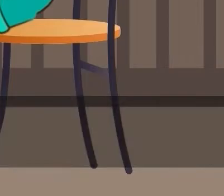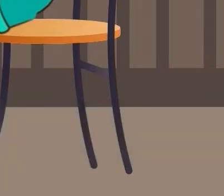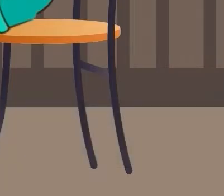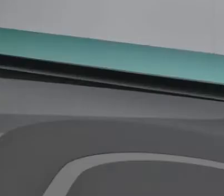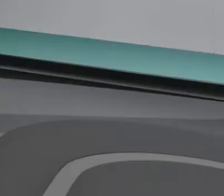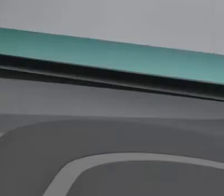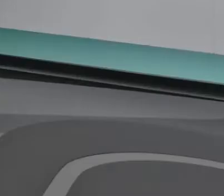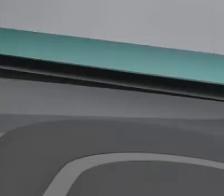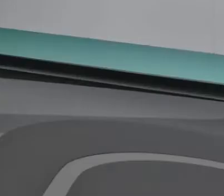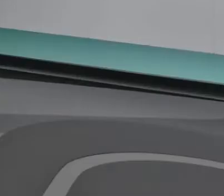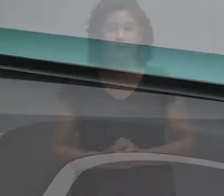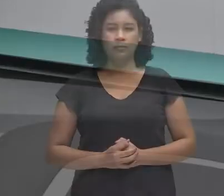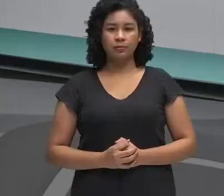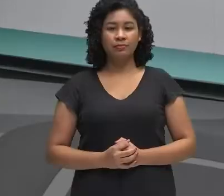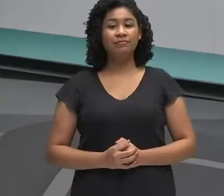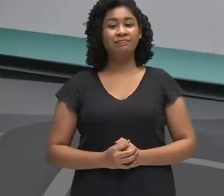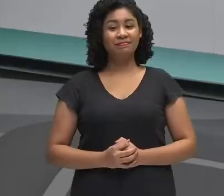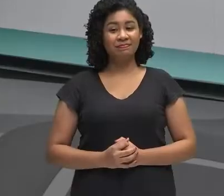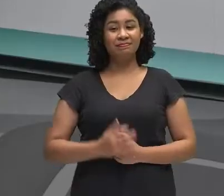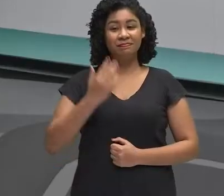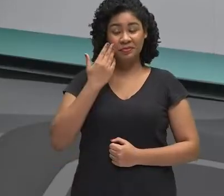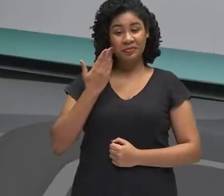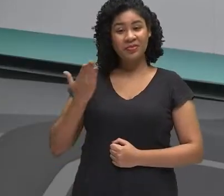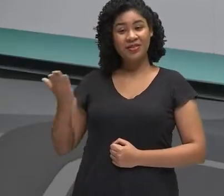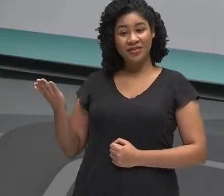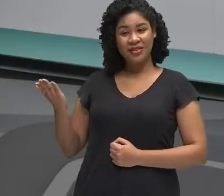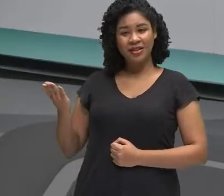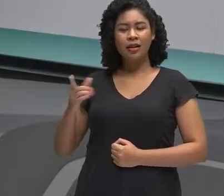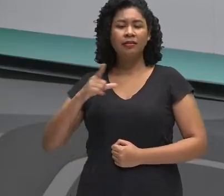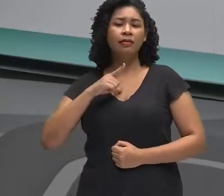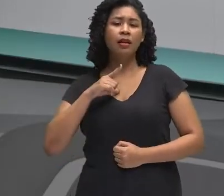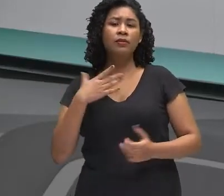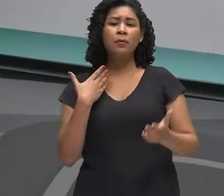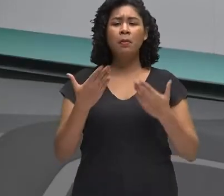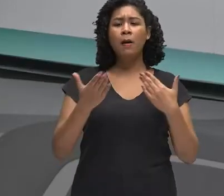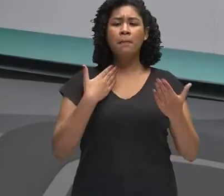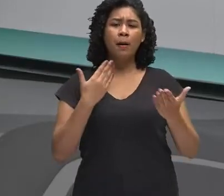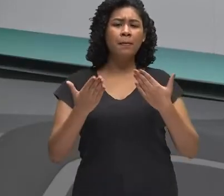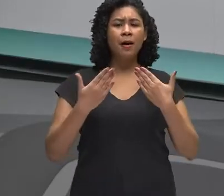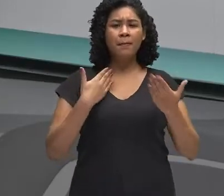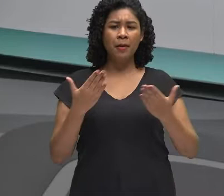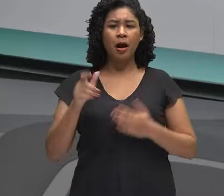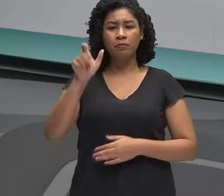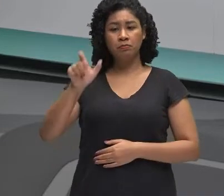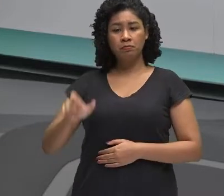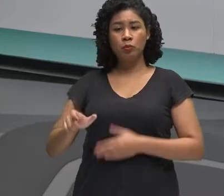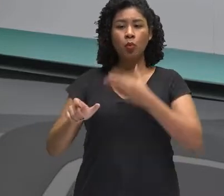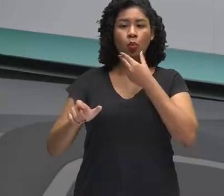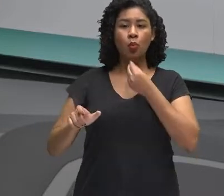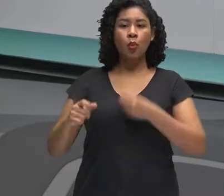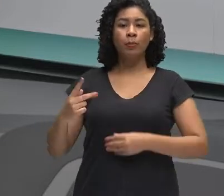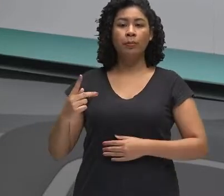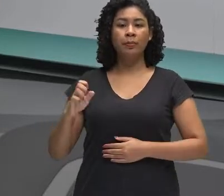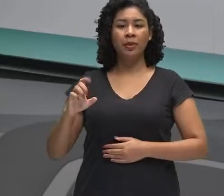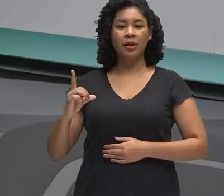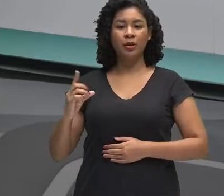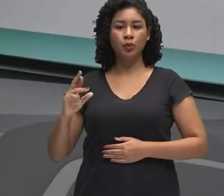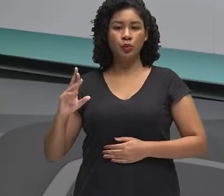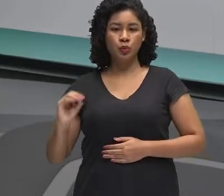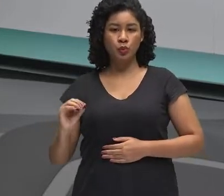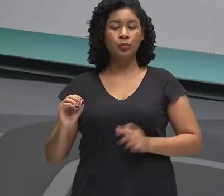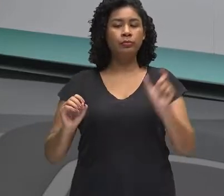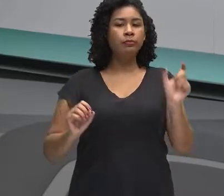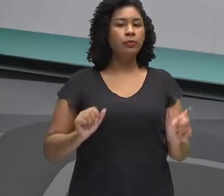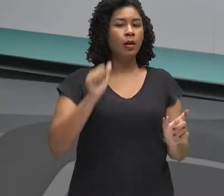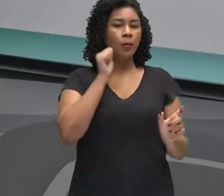Interesting. Bem, vocês puderam acompanhar um pequeno diálogo entre o personagem Pedro e também a nossa personagem